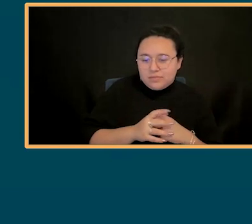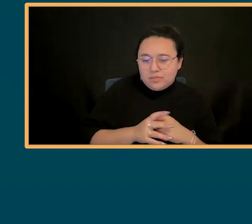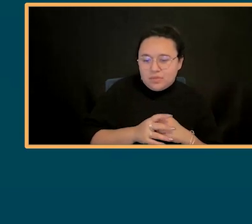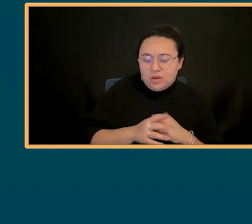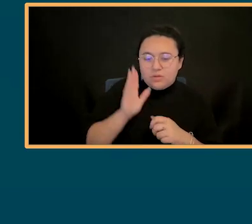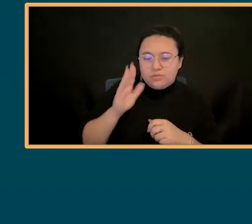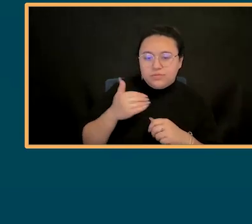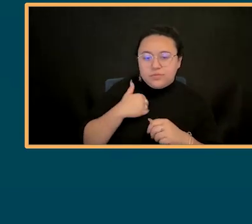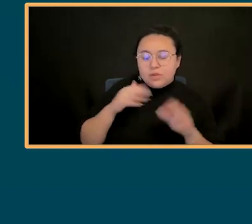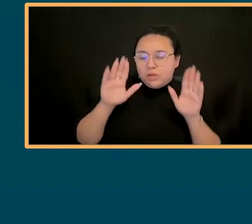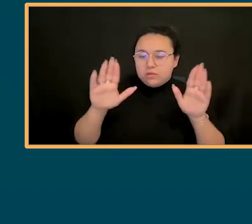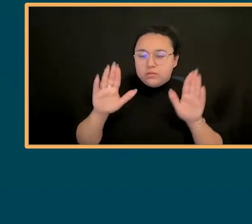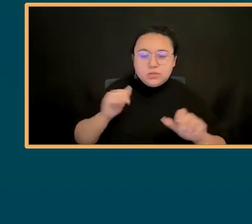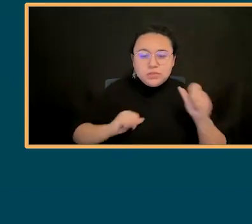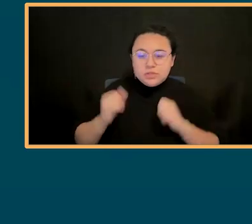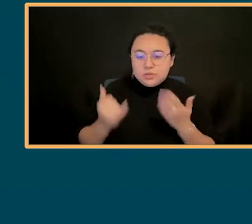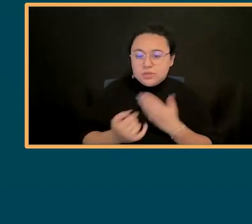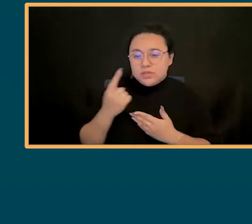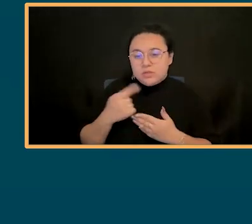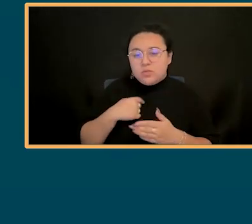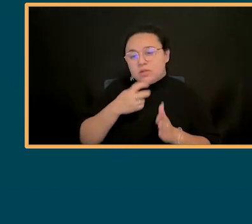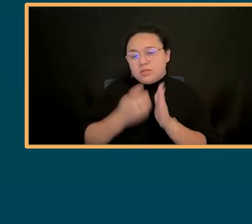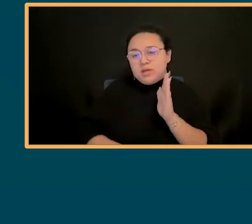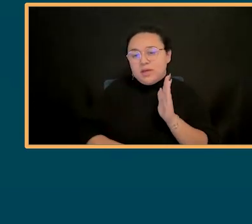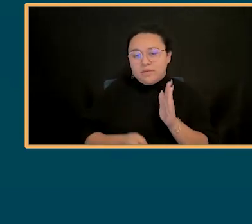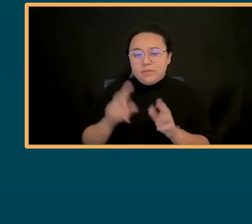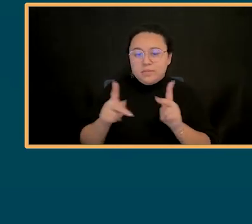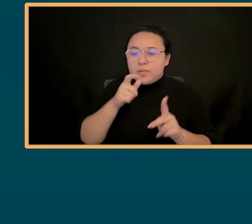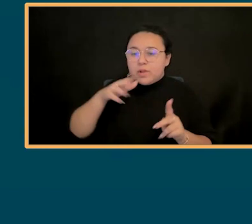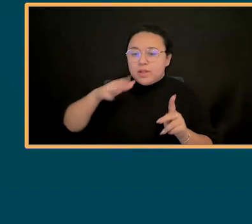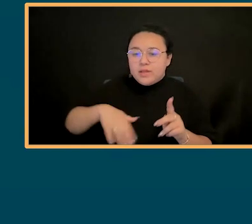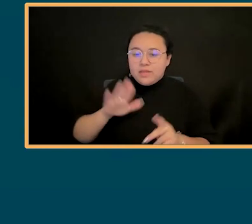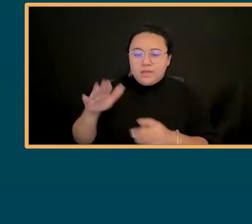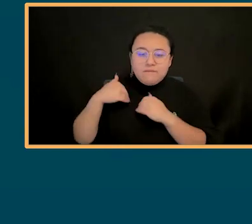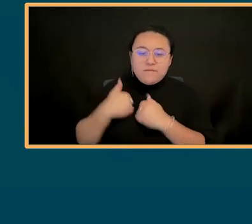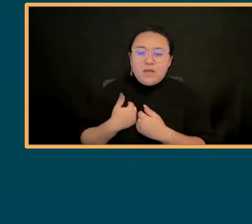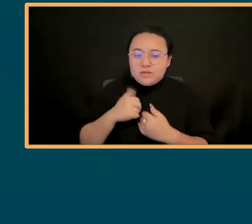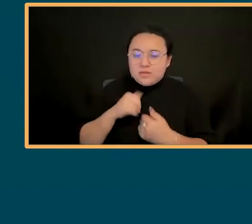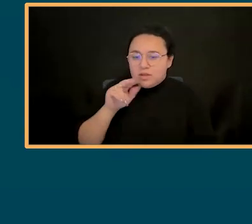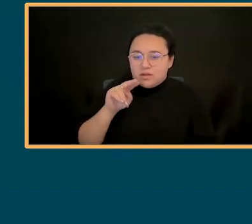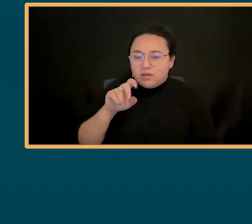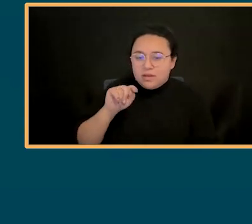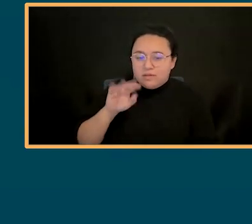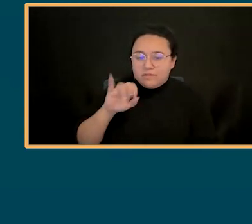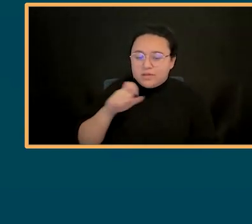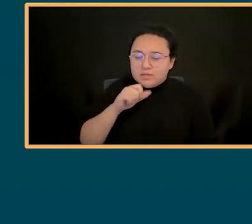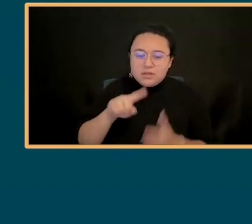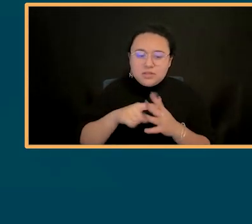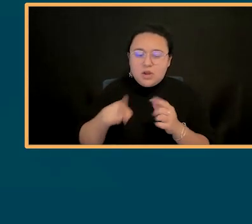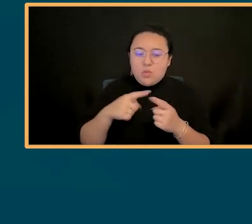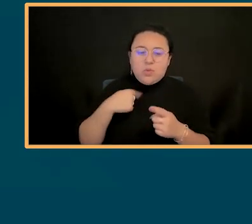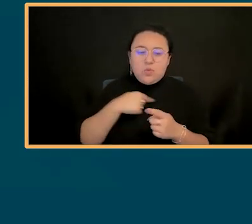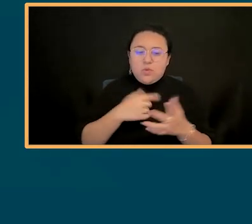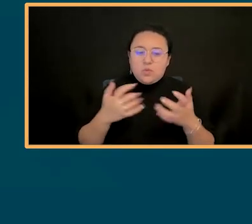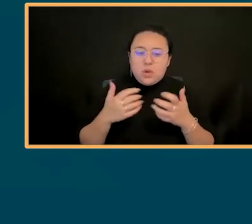We're going to have a great show. So why don't we just delve in? Those people that are late, that's their fault. It's not Netflix. It doesn't start whenever we want it to.